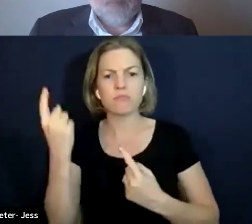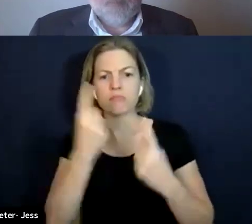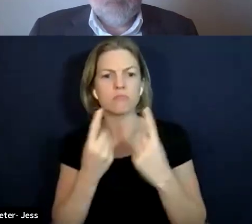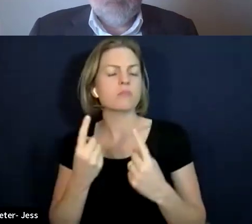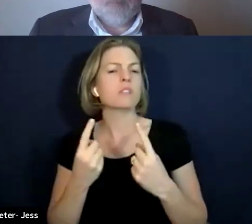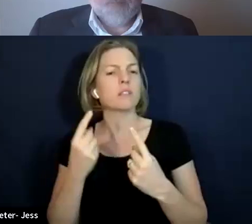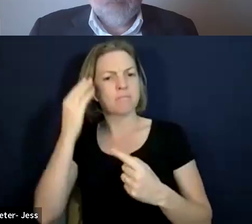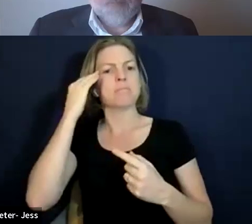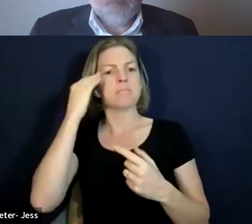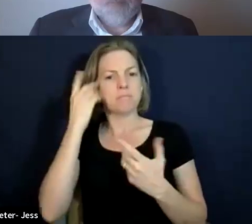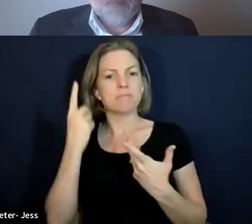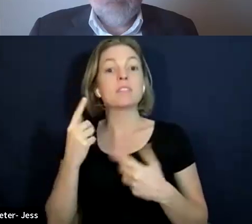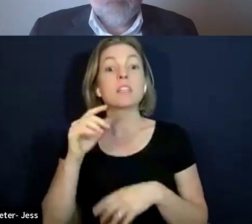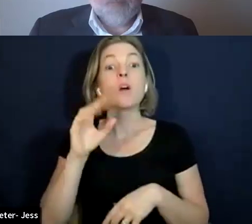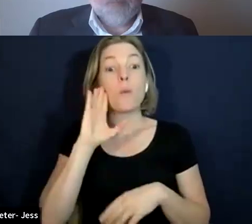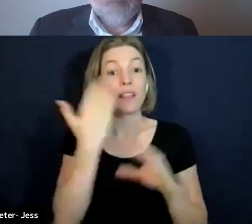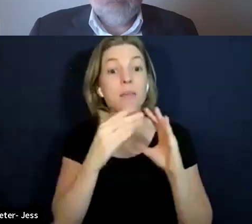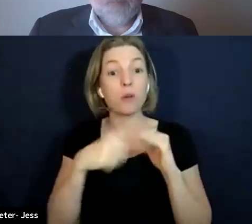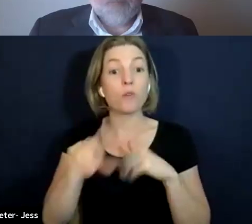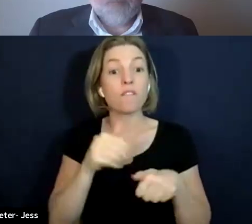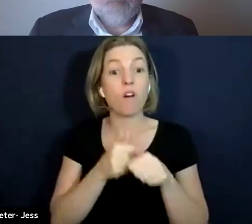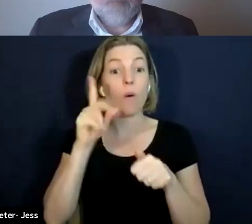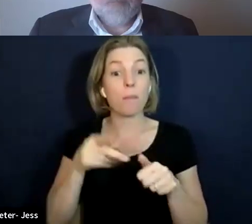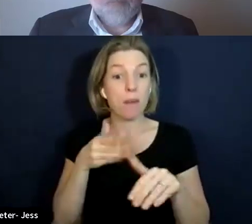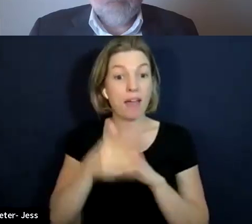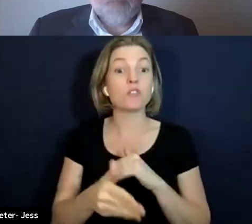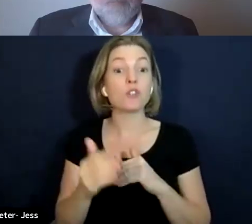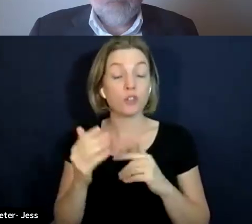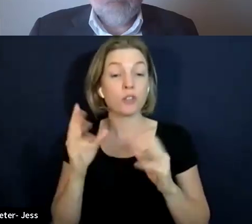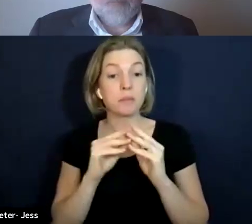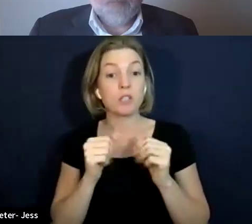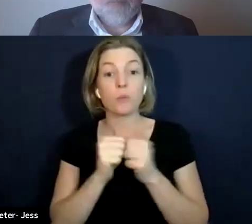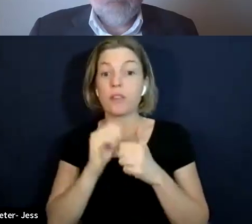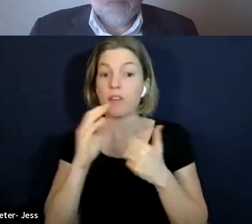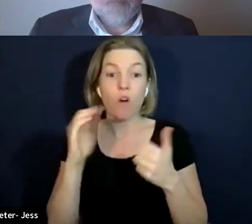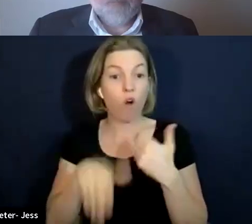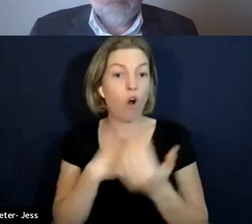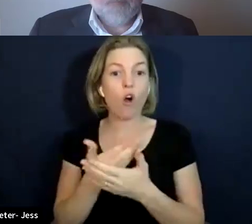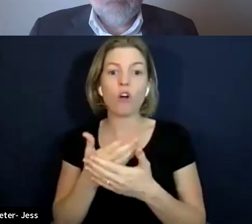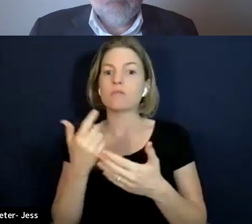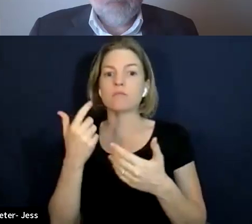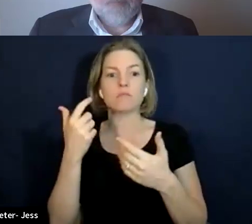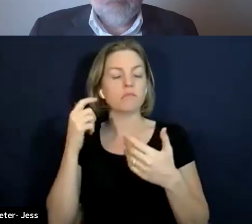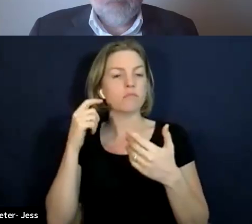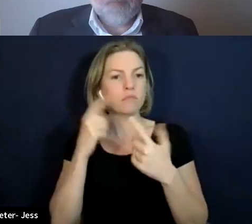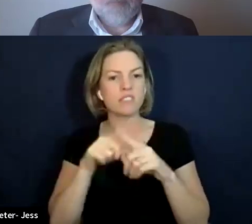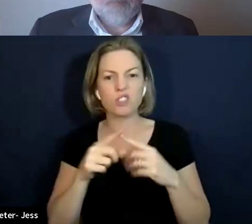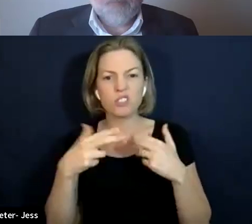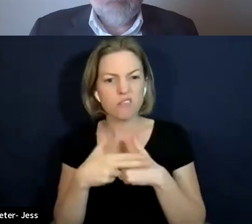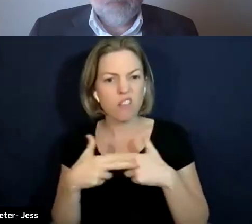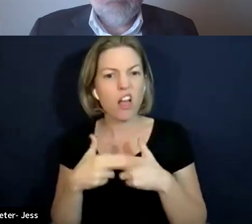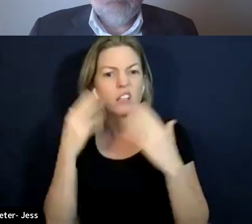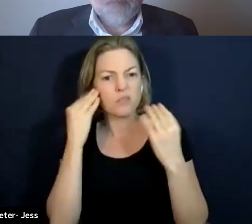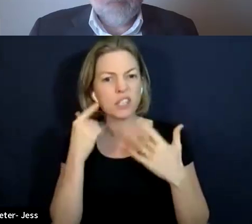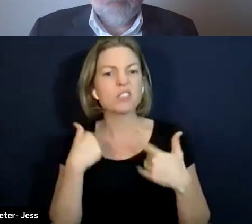noted. We'll be emailing you a follow-up after the meeting with all the materials that we mentioned again. And then after that, if you